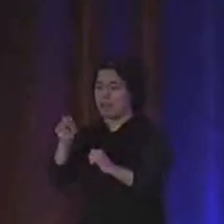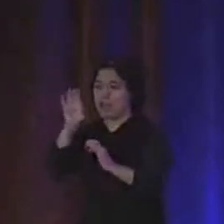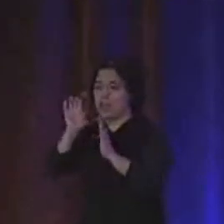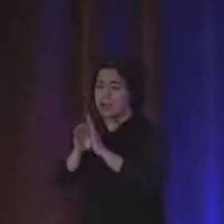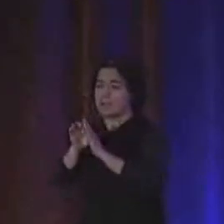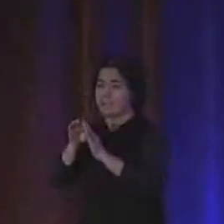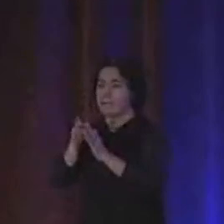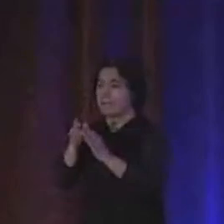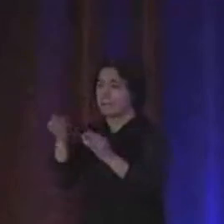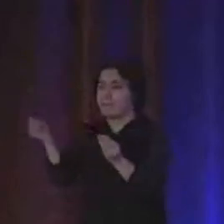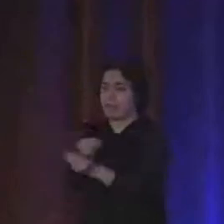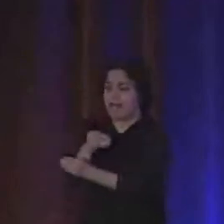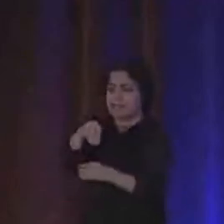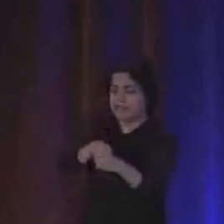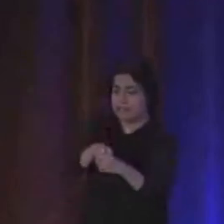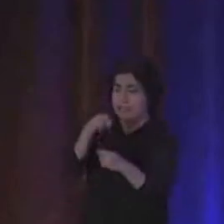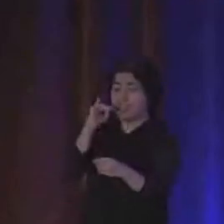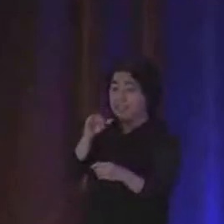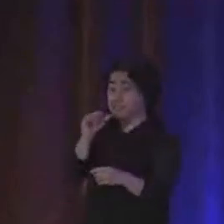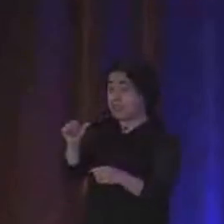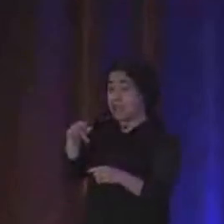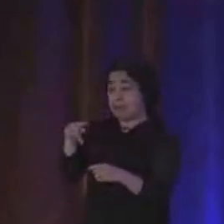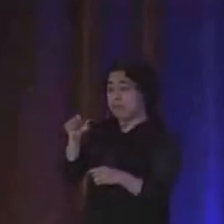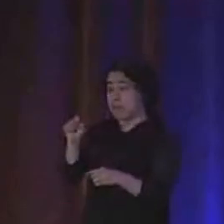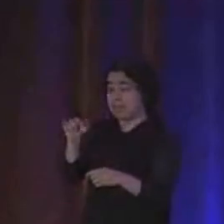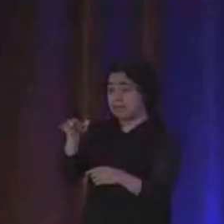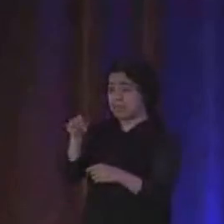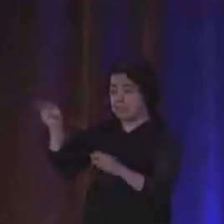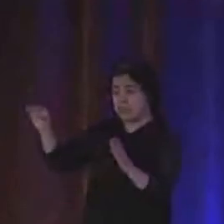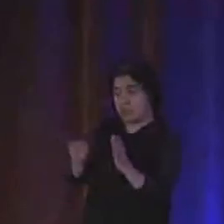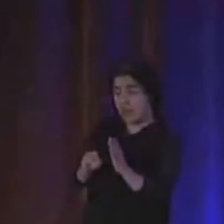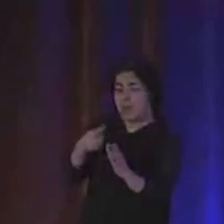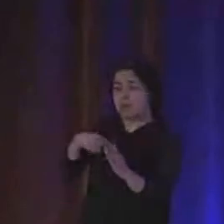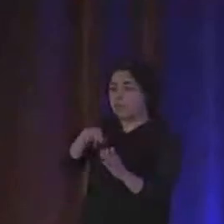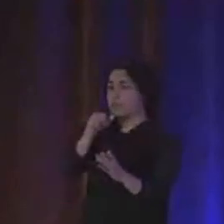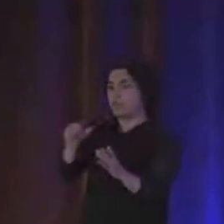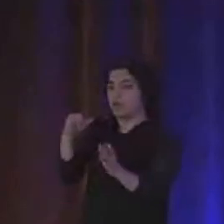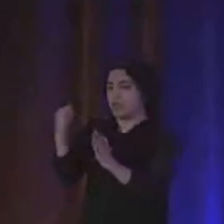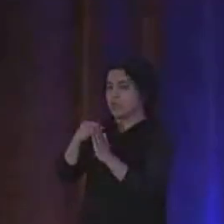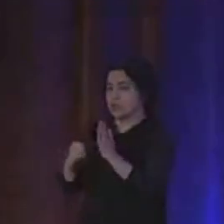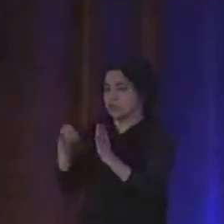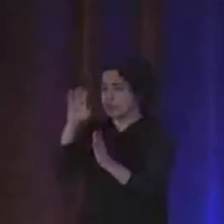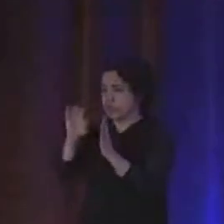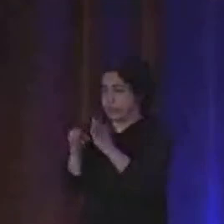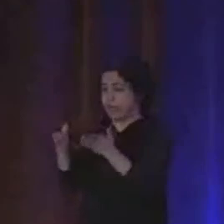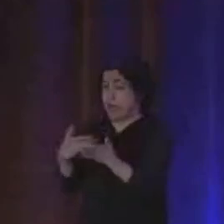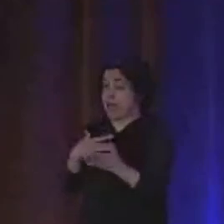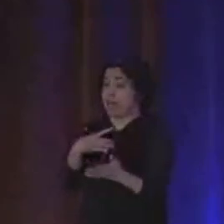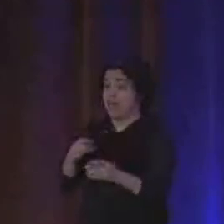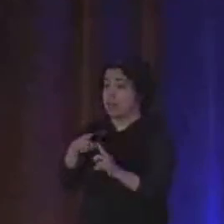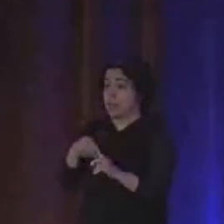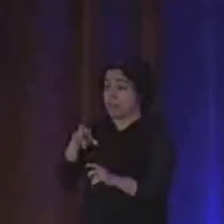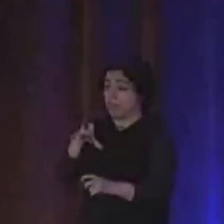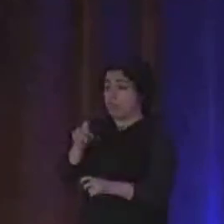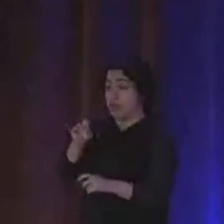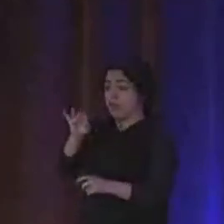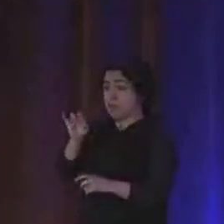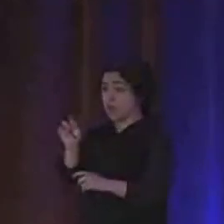if the icon prop is not passed in, we won't even render that icon at all. And what I like about the React font awesome icon is under the